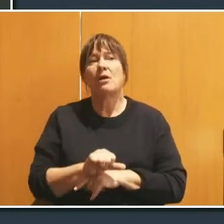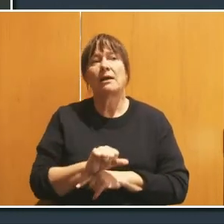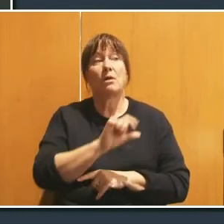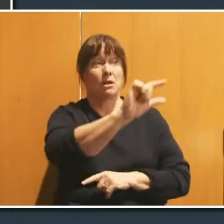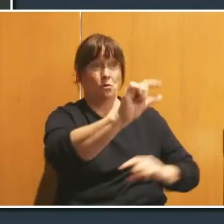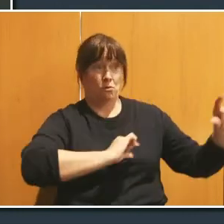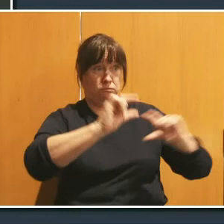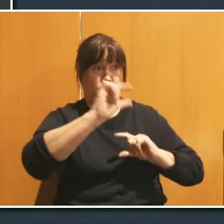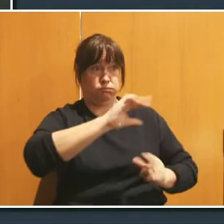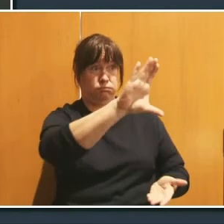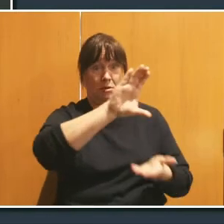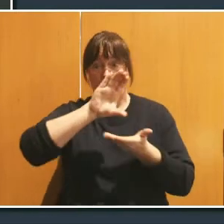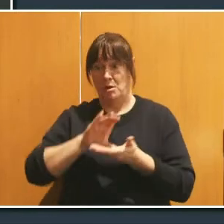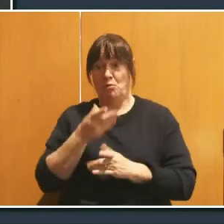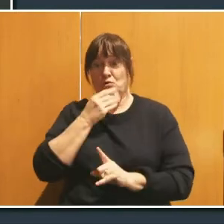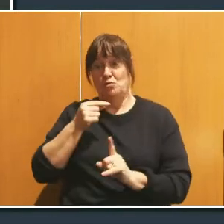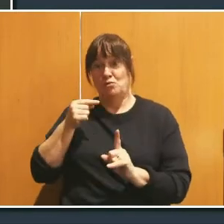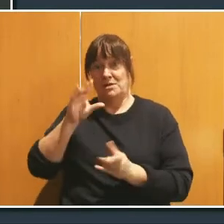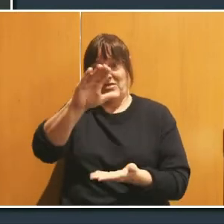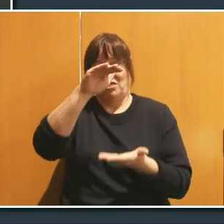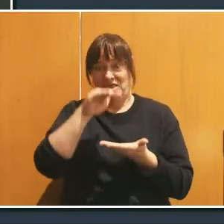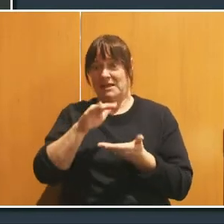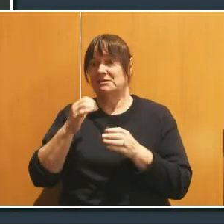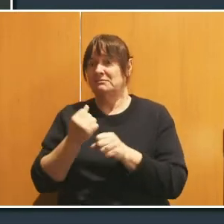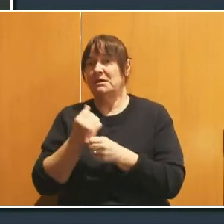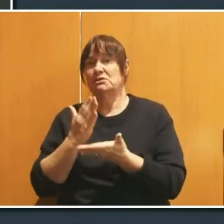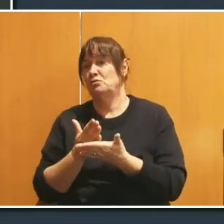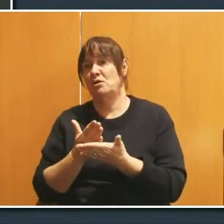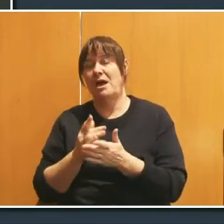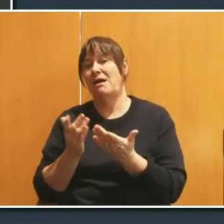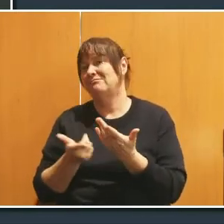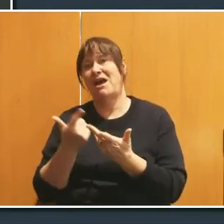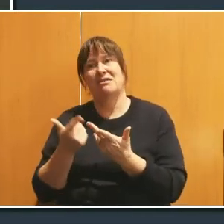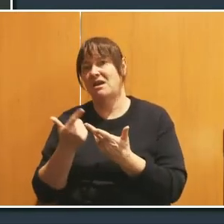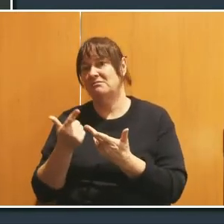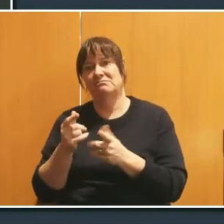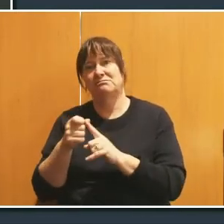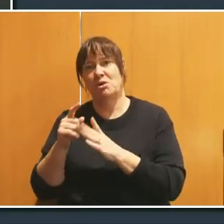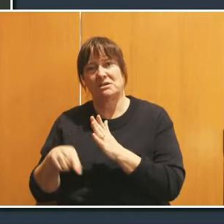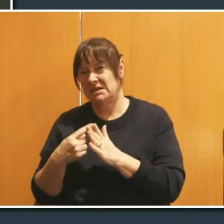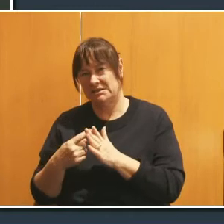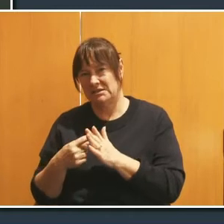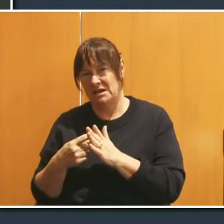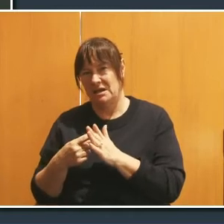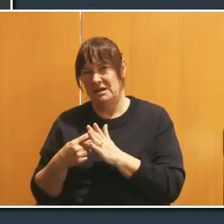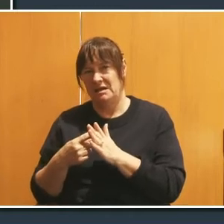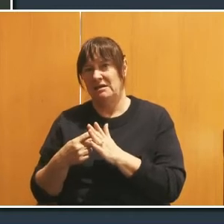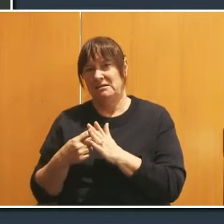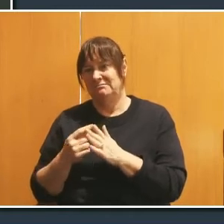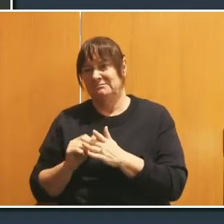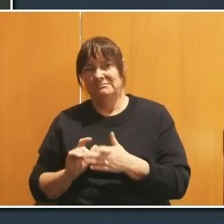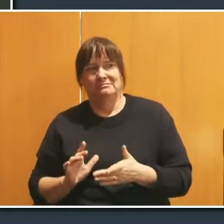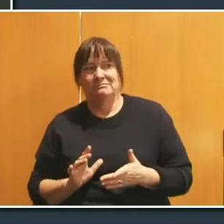this much to actually make this happen, which I don't know what percentage that is, but I think